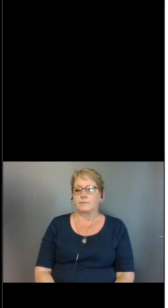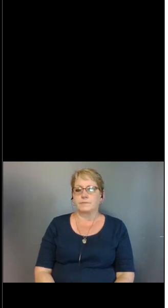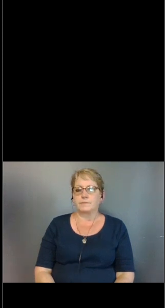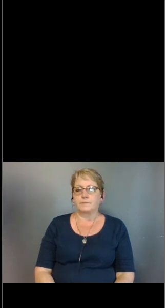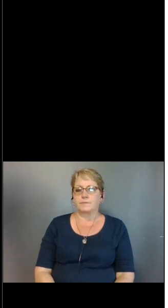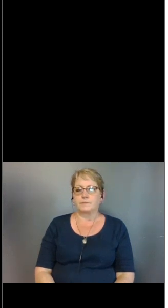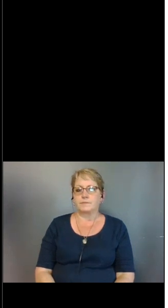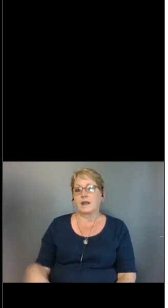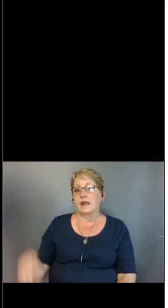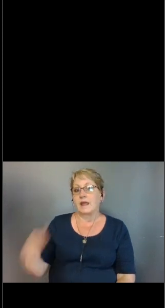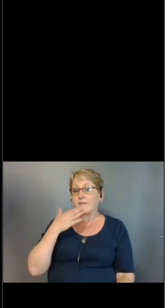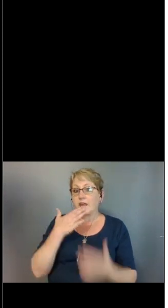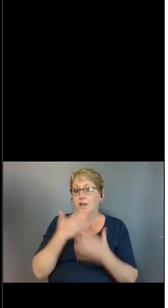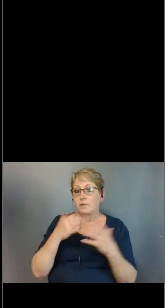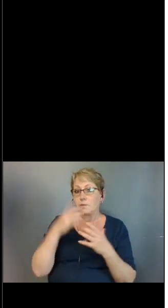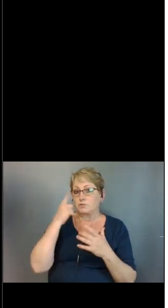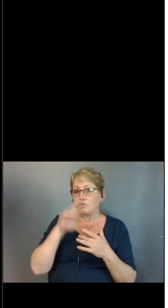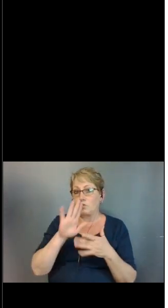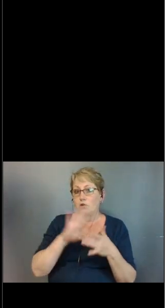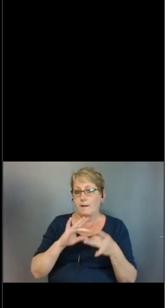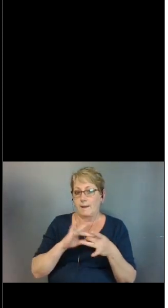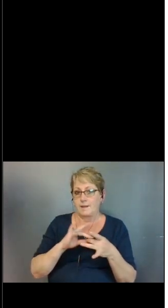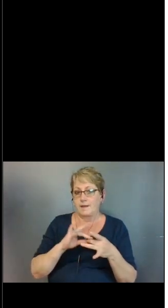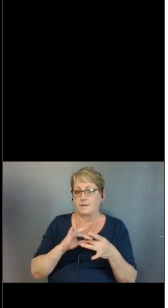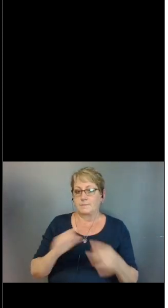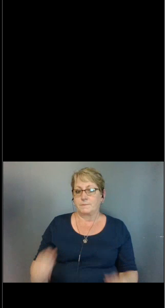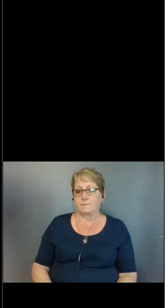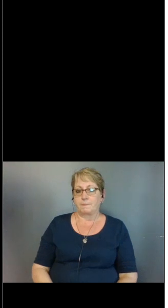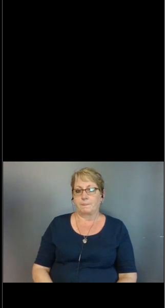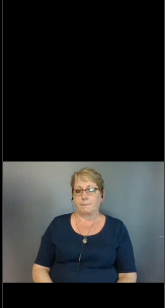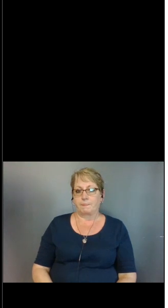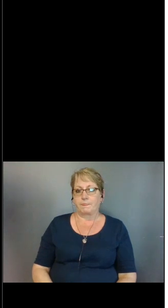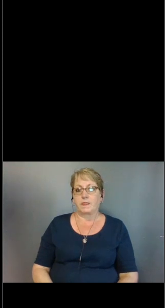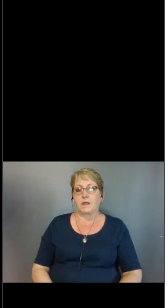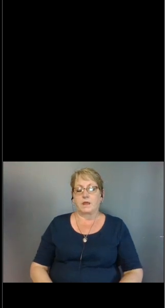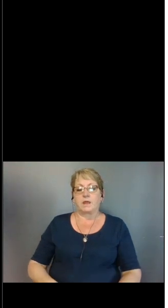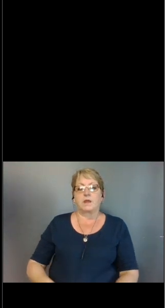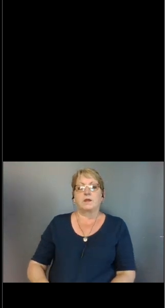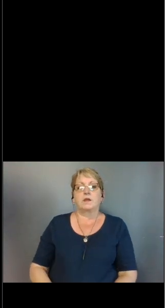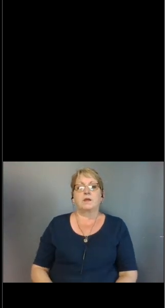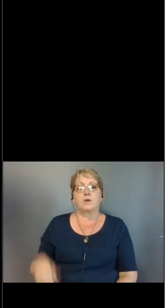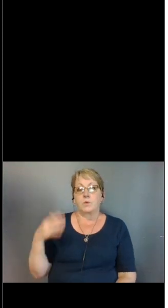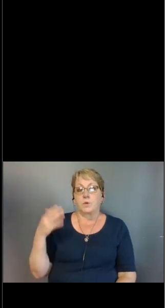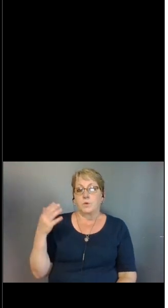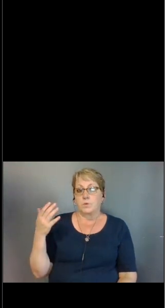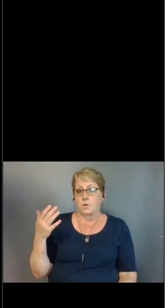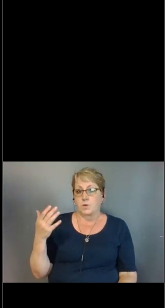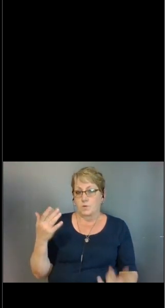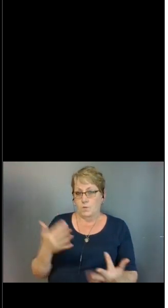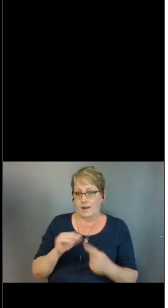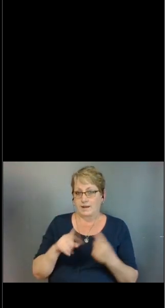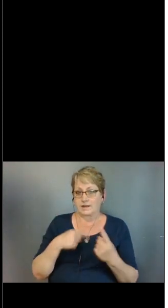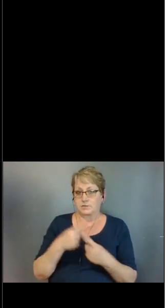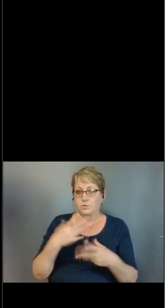Thank you very much for your comment. We will be on hold until we receive our next